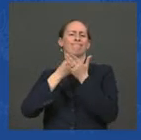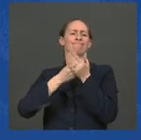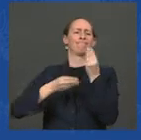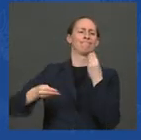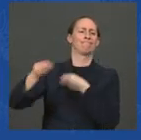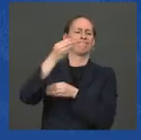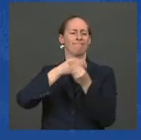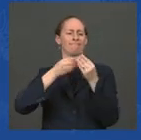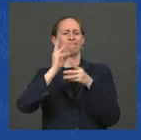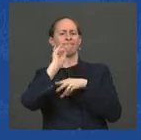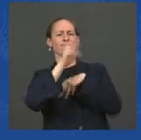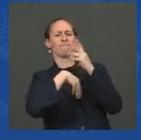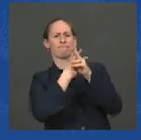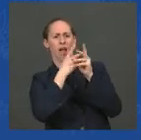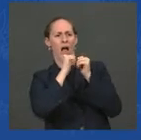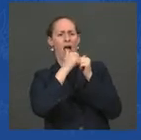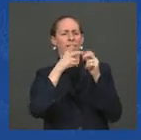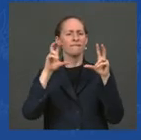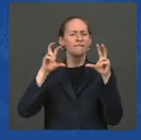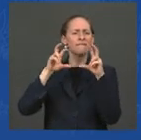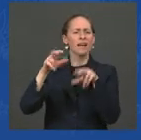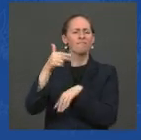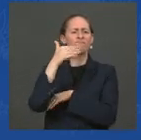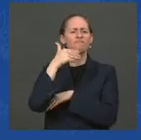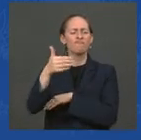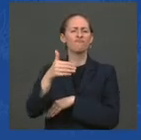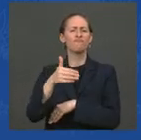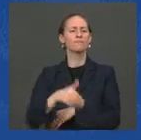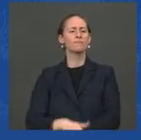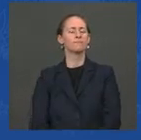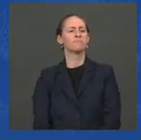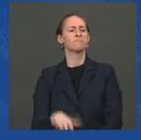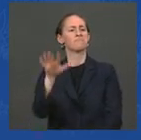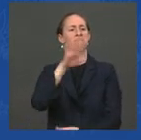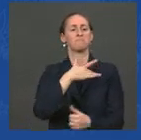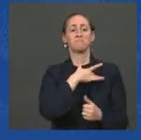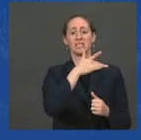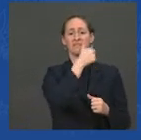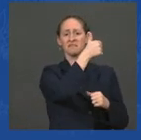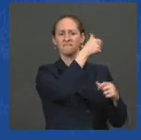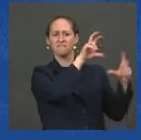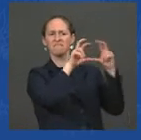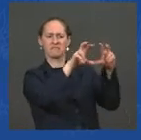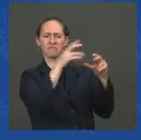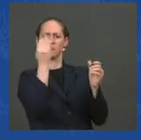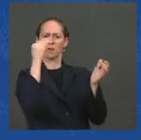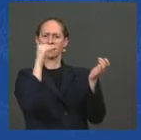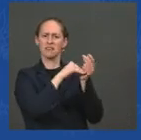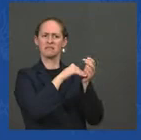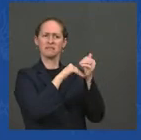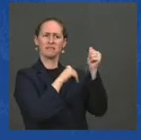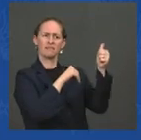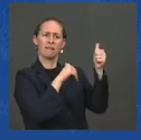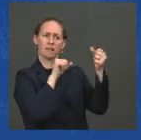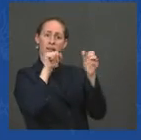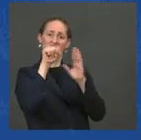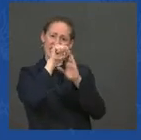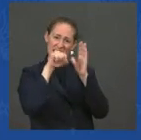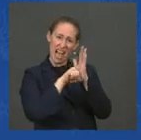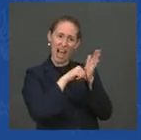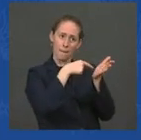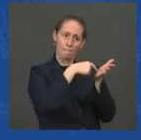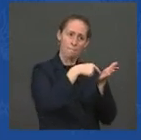of, each of those countries invest an average of $14,000 per year in state-sponsored toddler